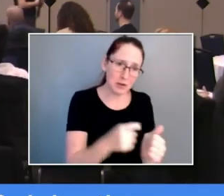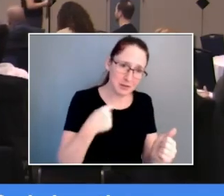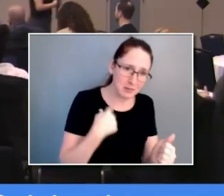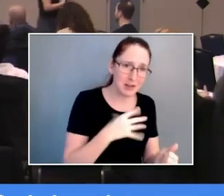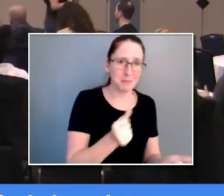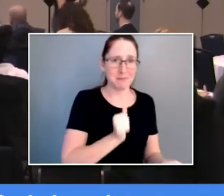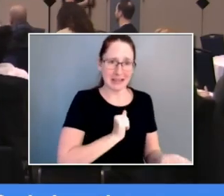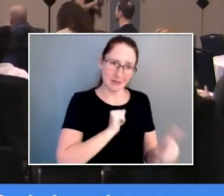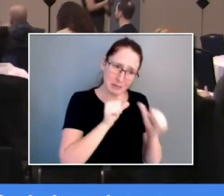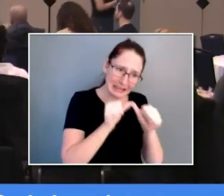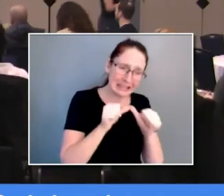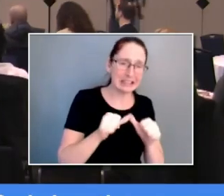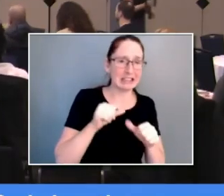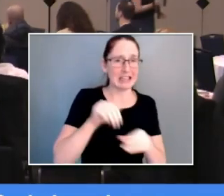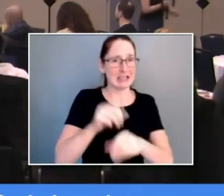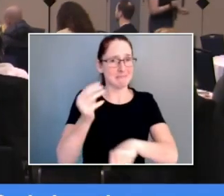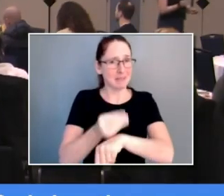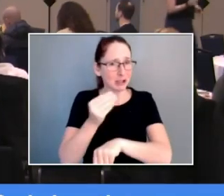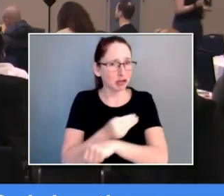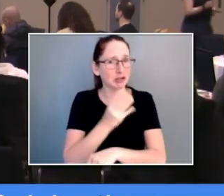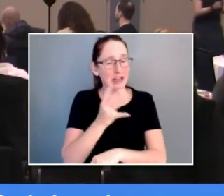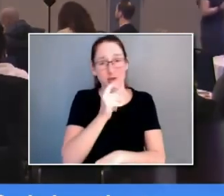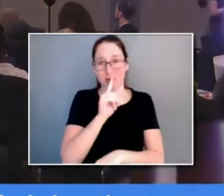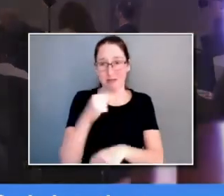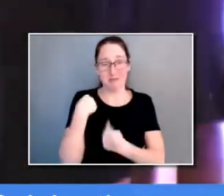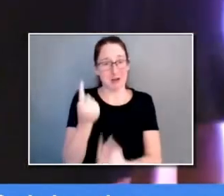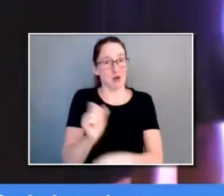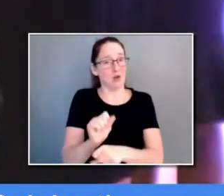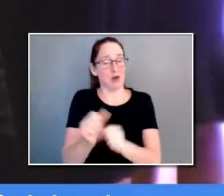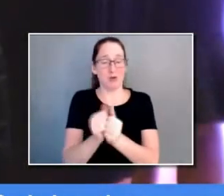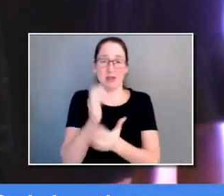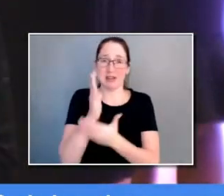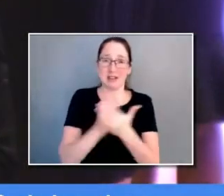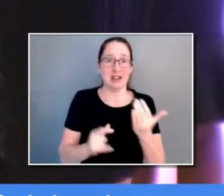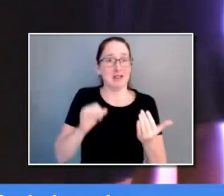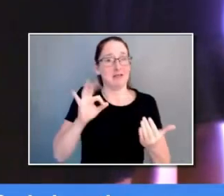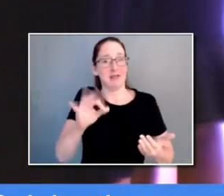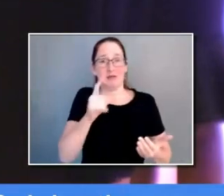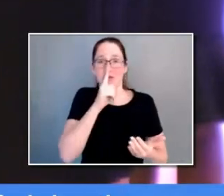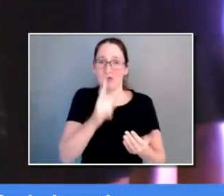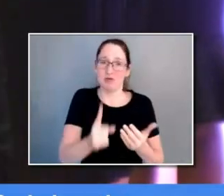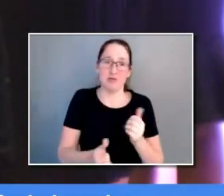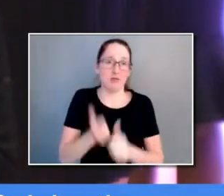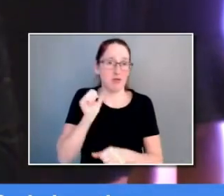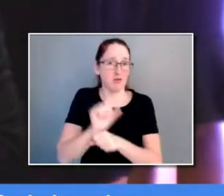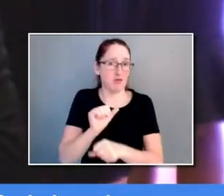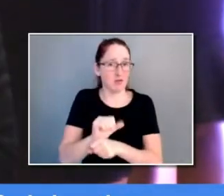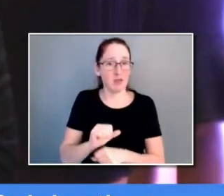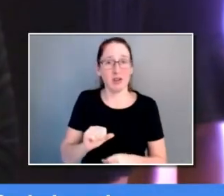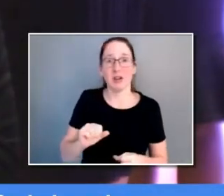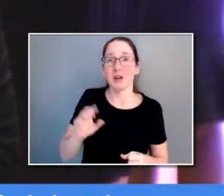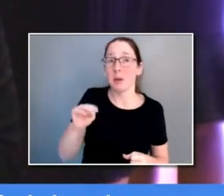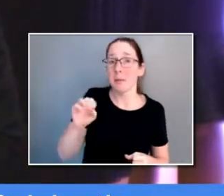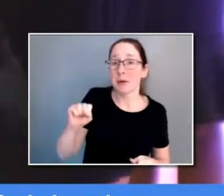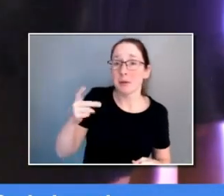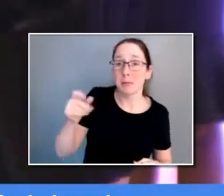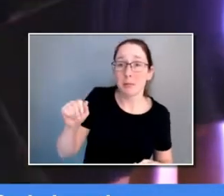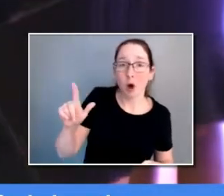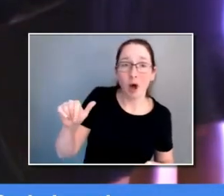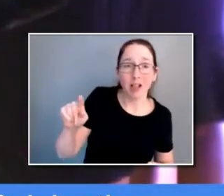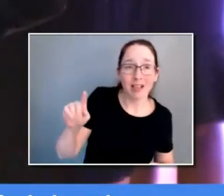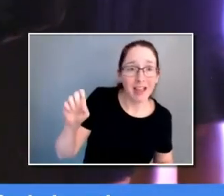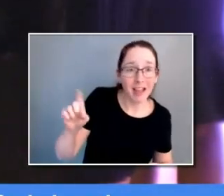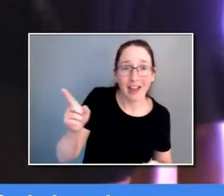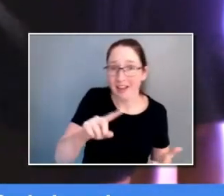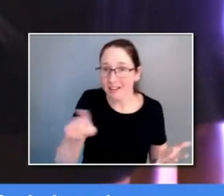and in the ministry. I've been working with some of them, Brother Ernest and Ms. Paulette, wherever she is. Thank you so